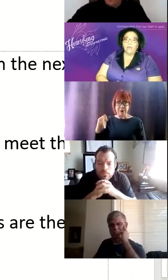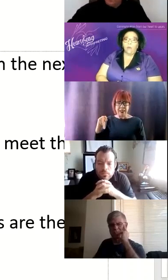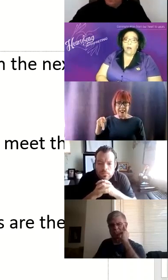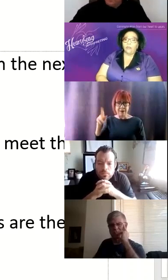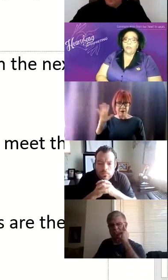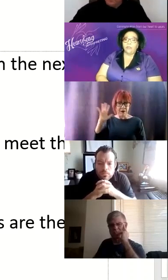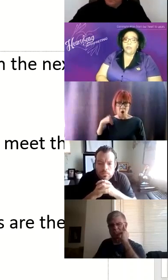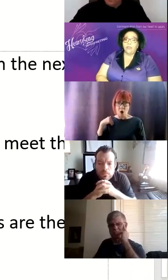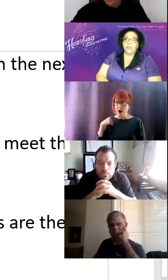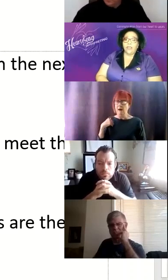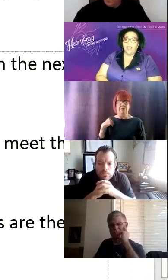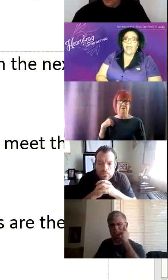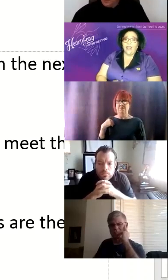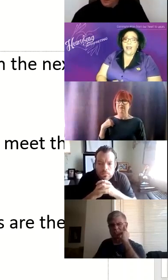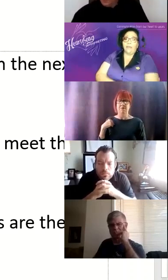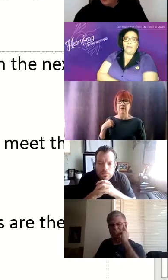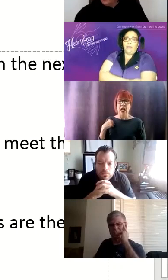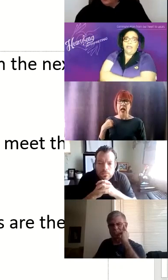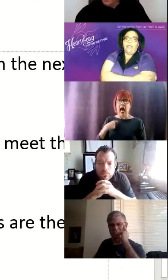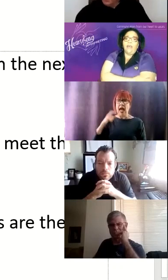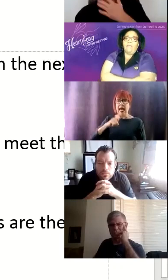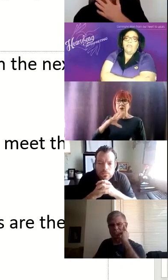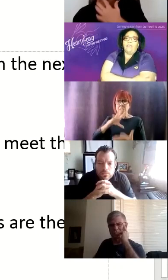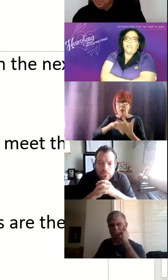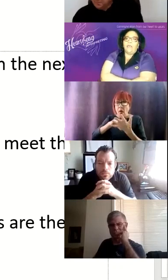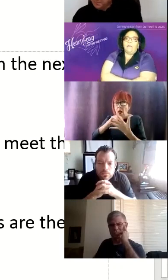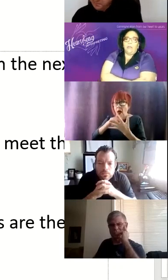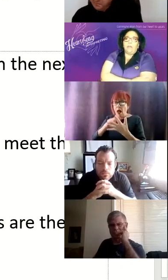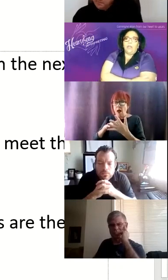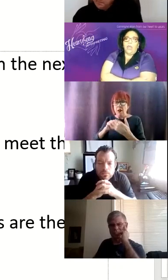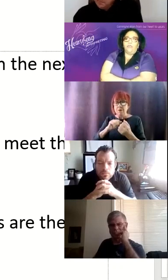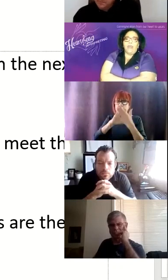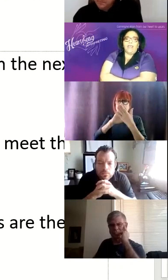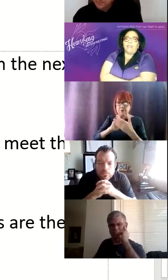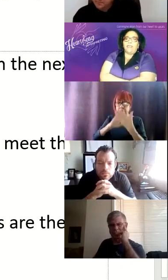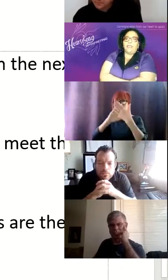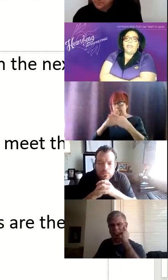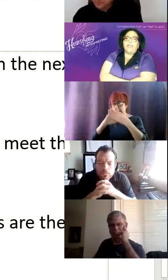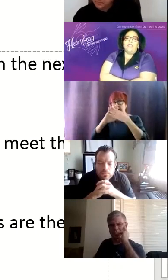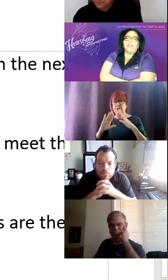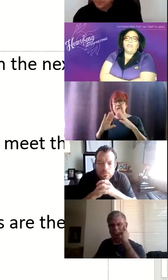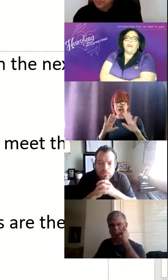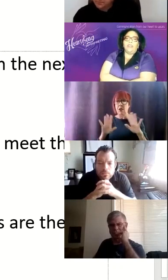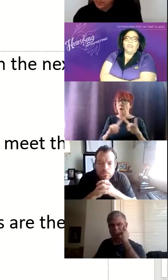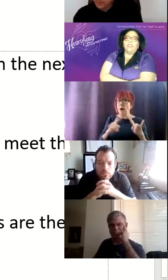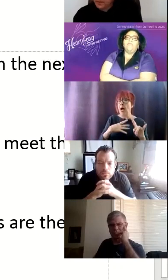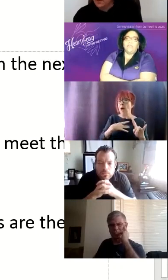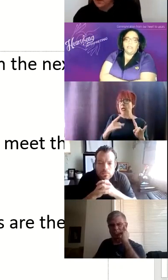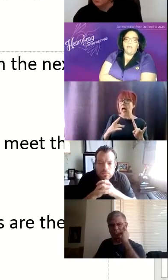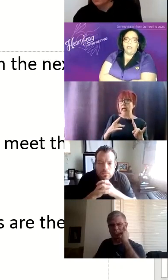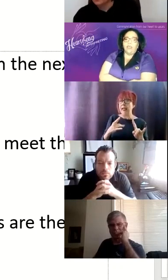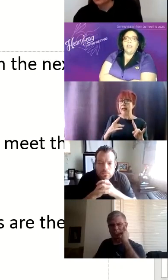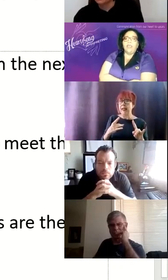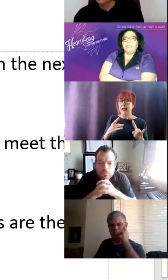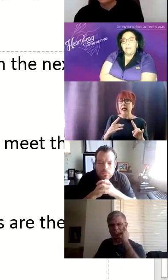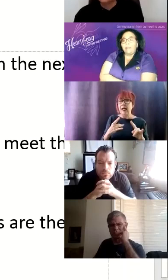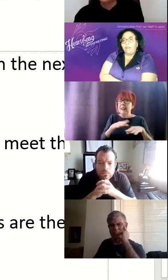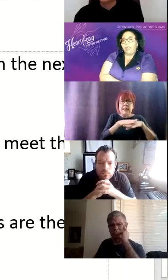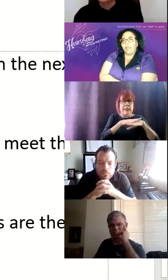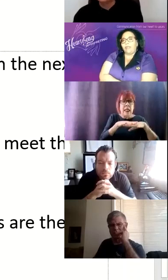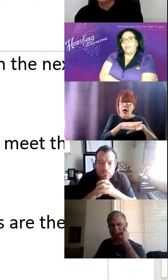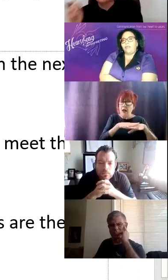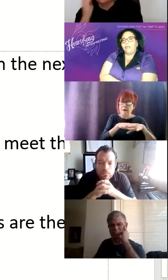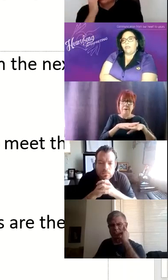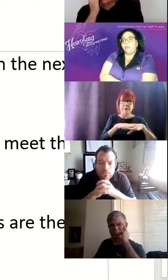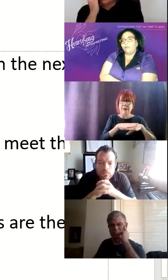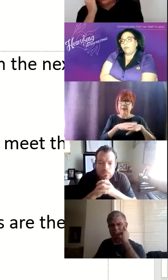a lot of walls. And I would really love to see people address, even on a surface level, some of the